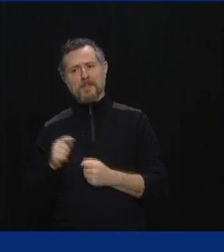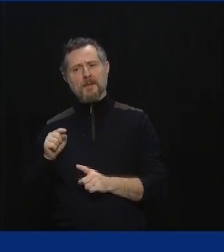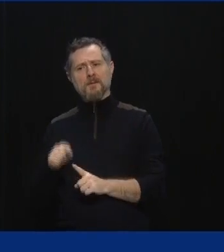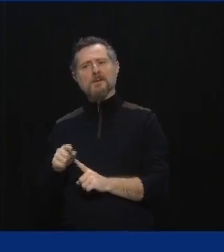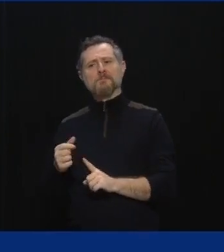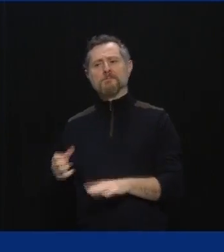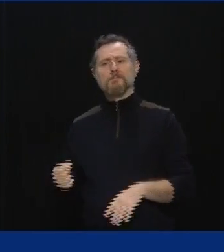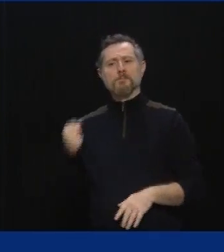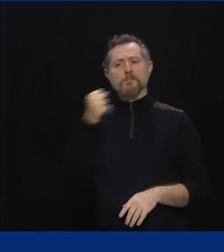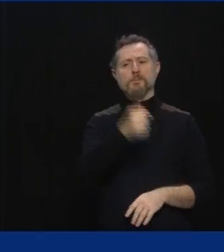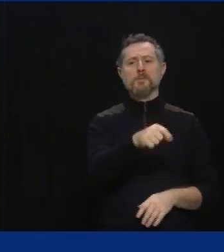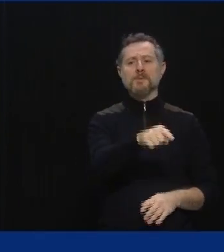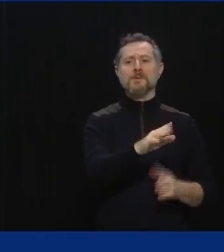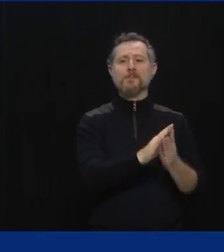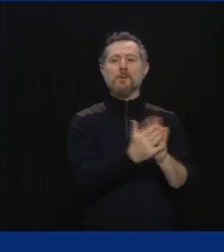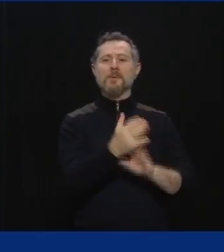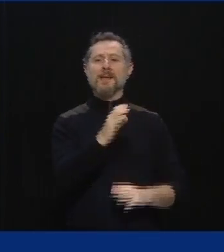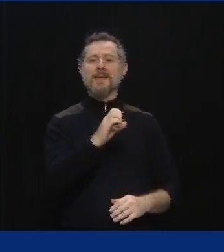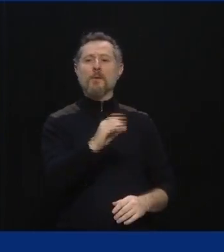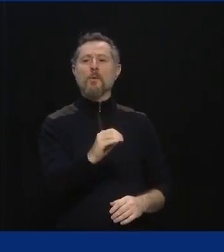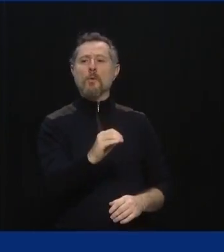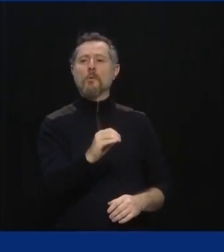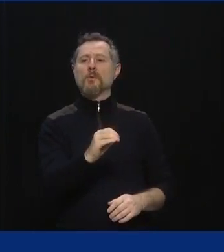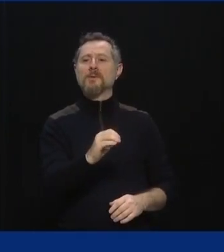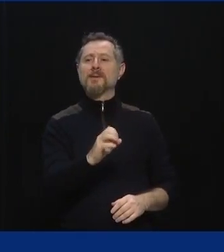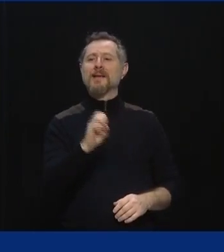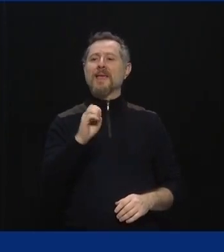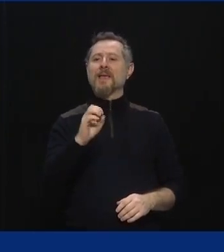CEO of ESD.